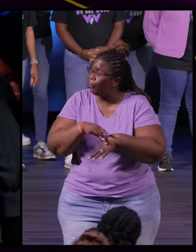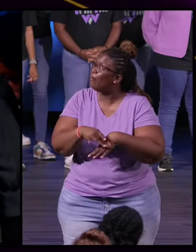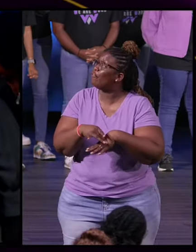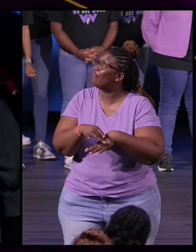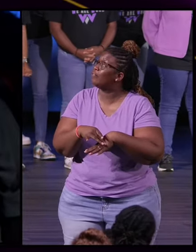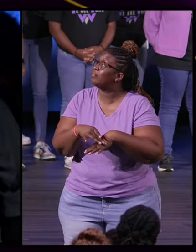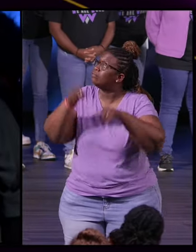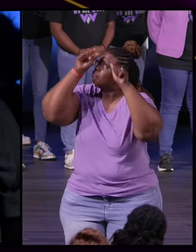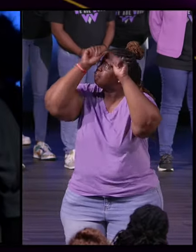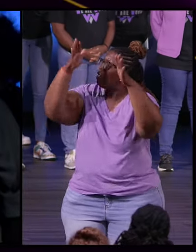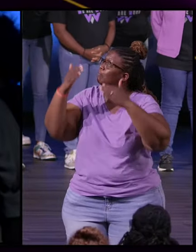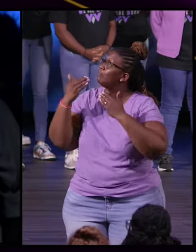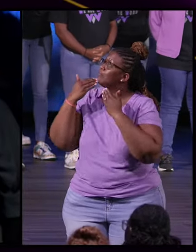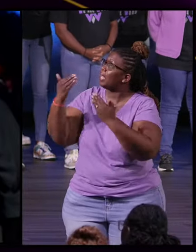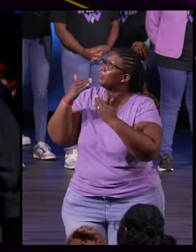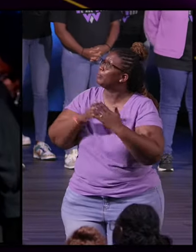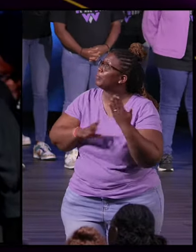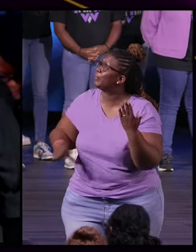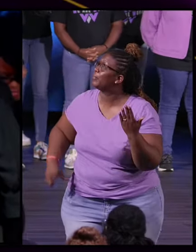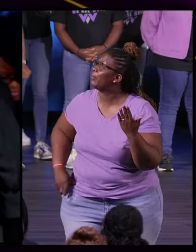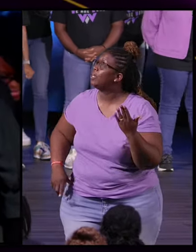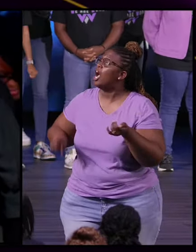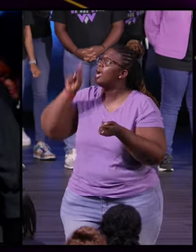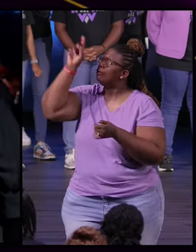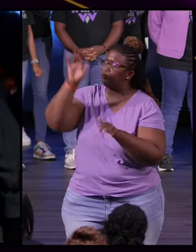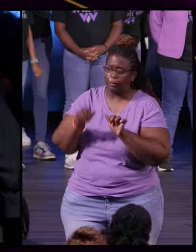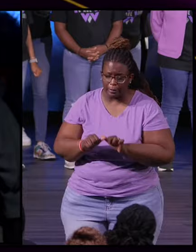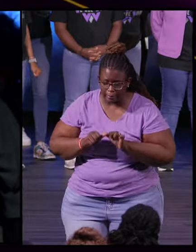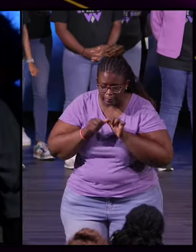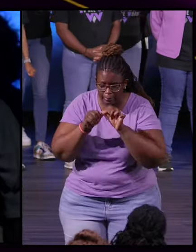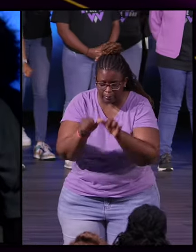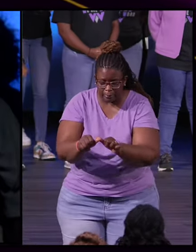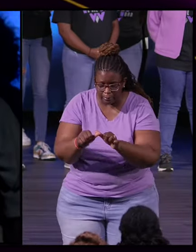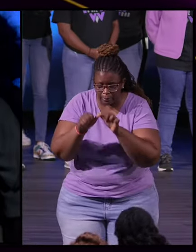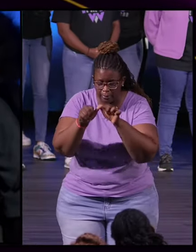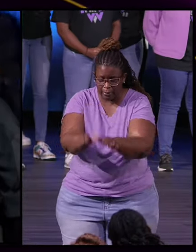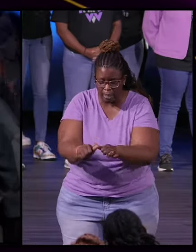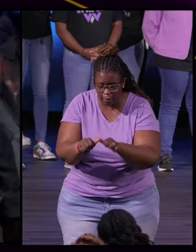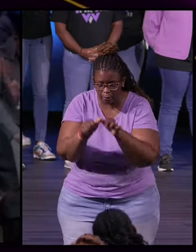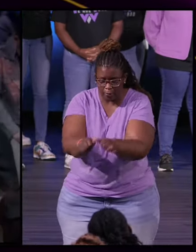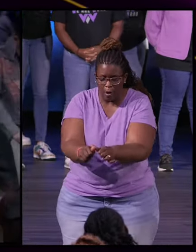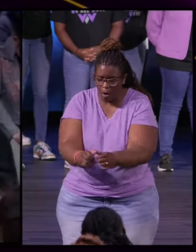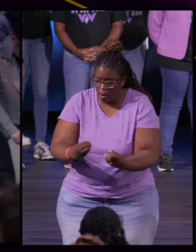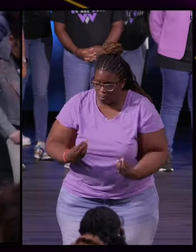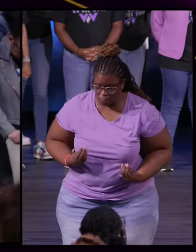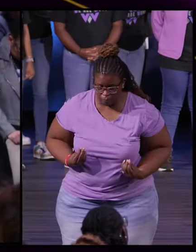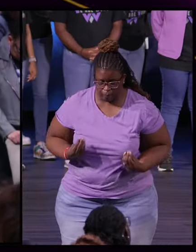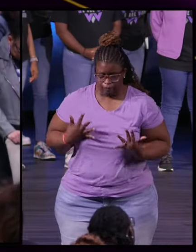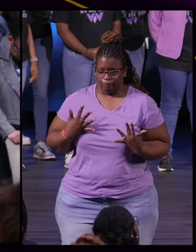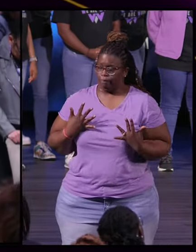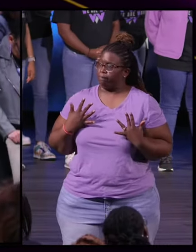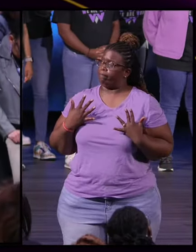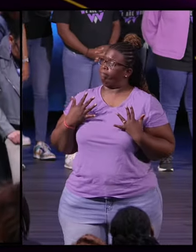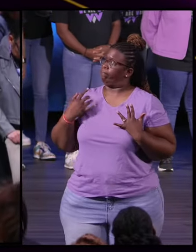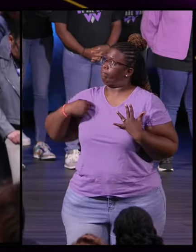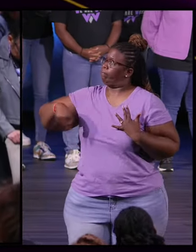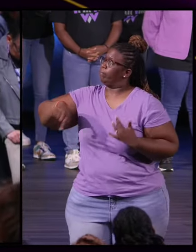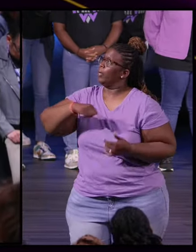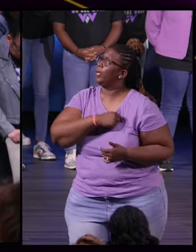Lord, that as you continue to stir in us, Lord, that you will awaken